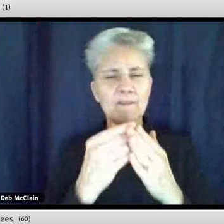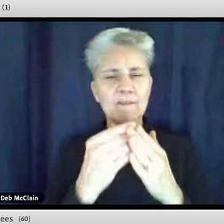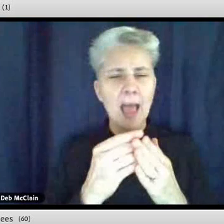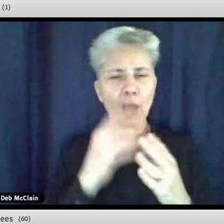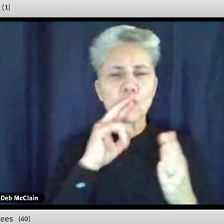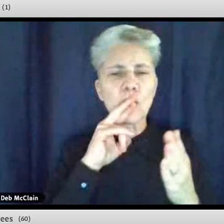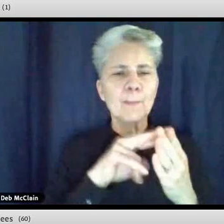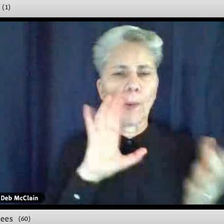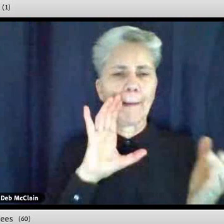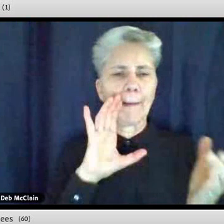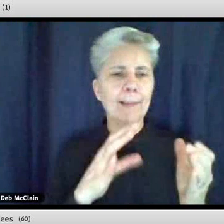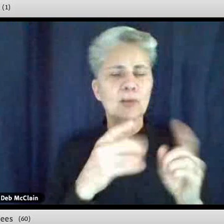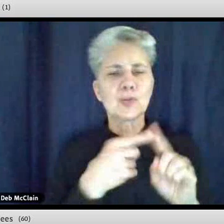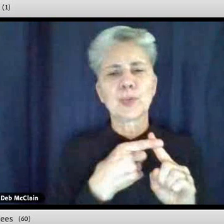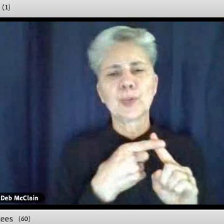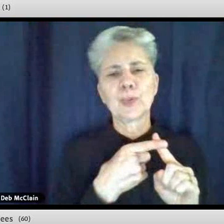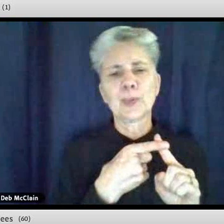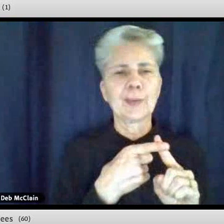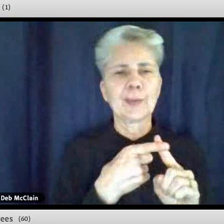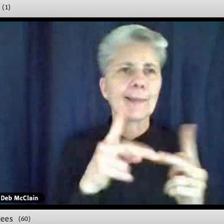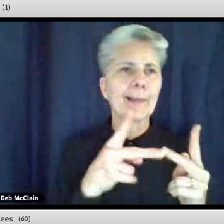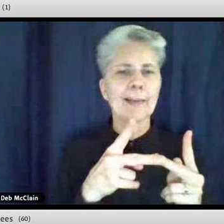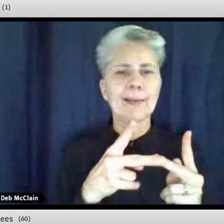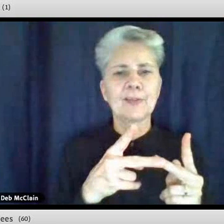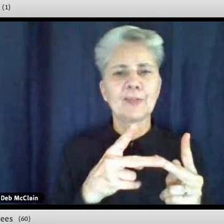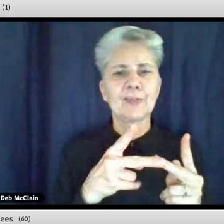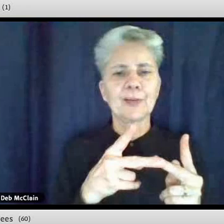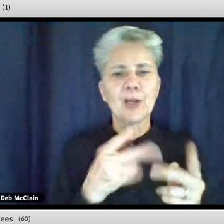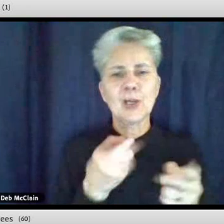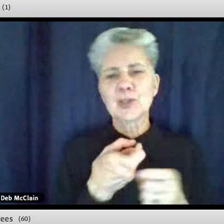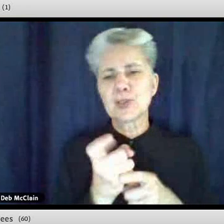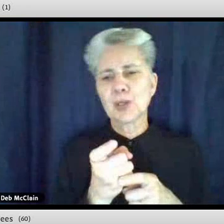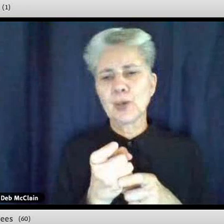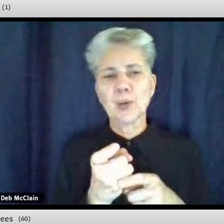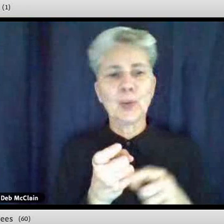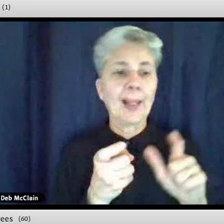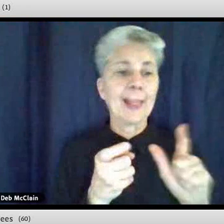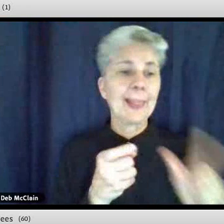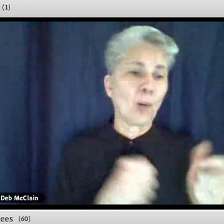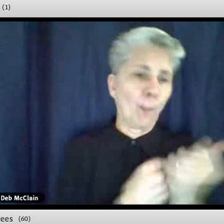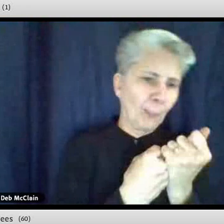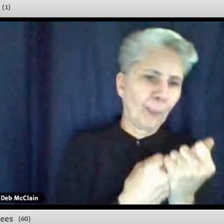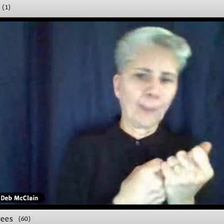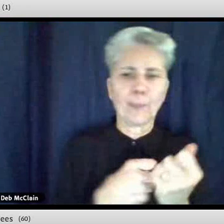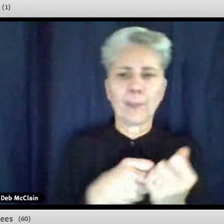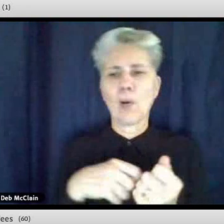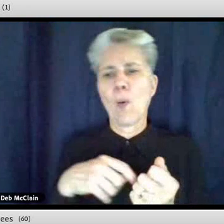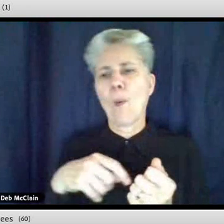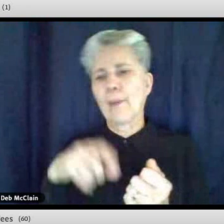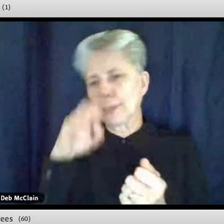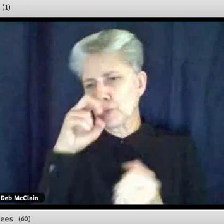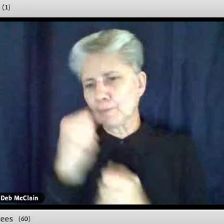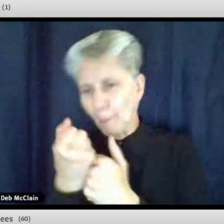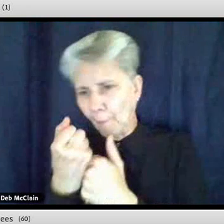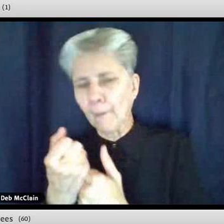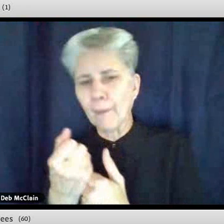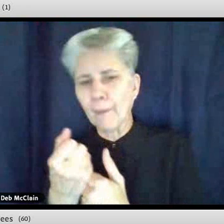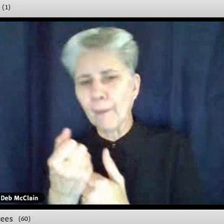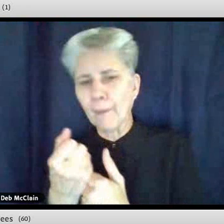on the news, tried to look at mainstream news that was original fact reporting, as opposed to, kind of